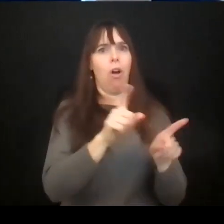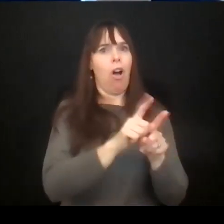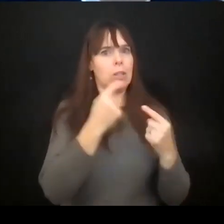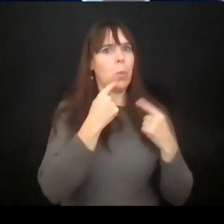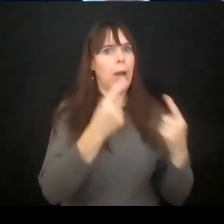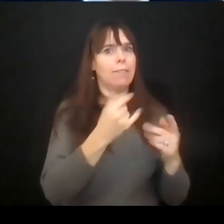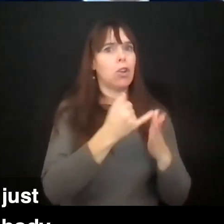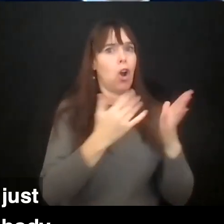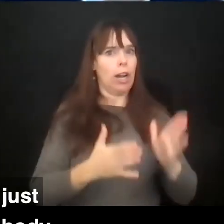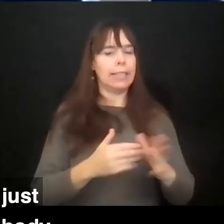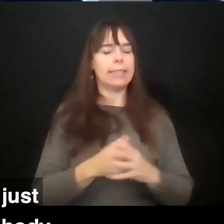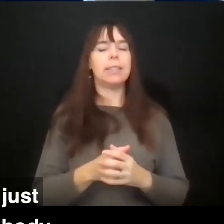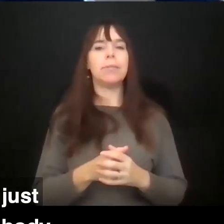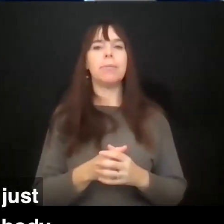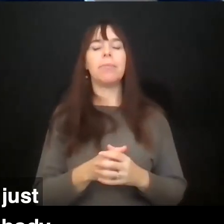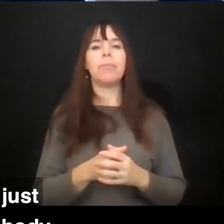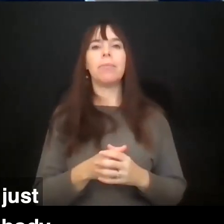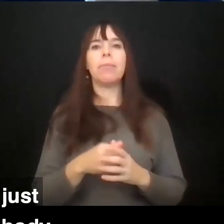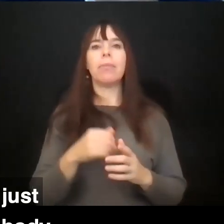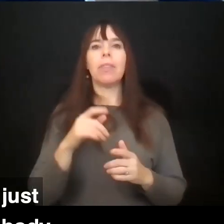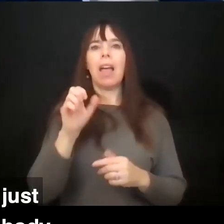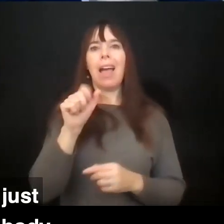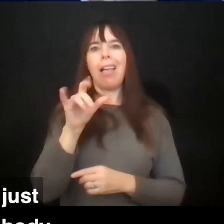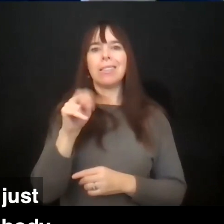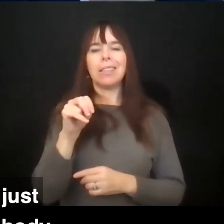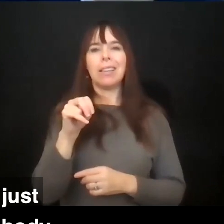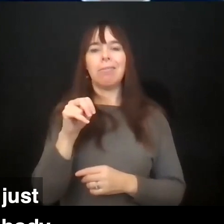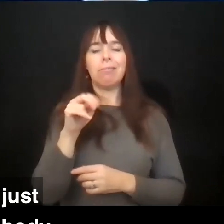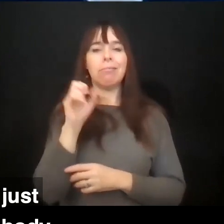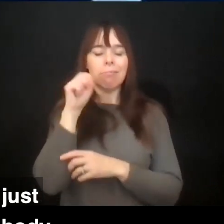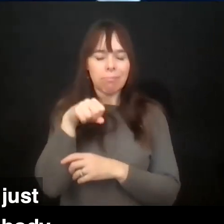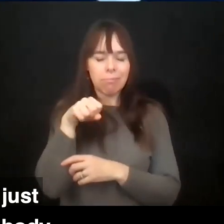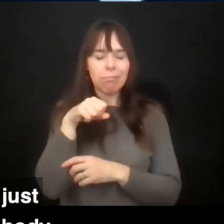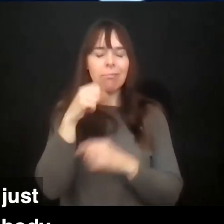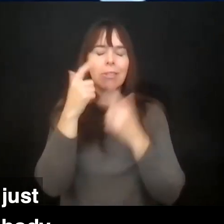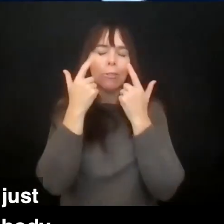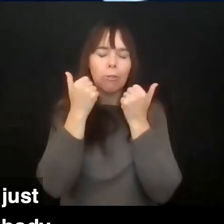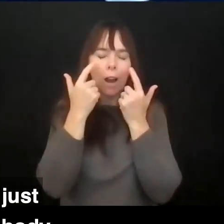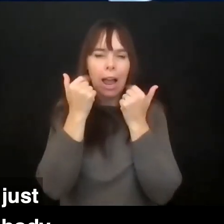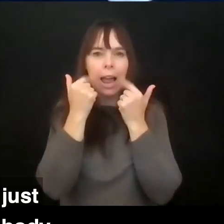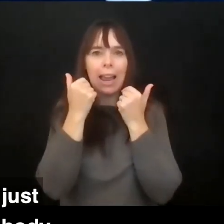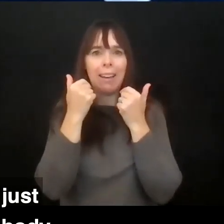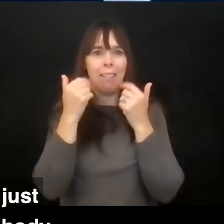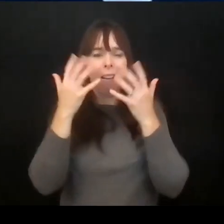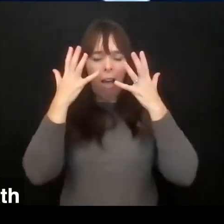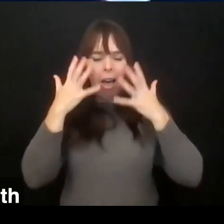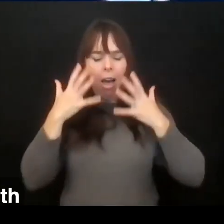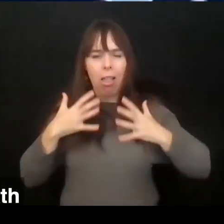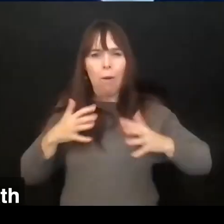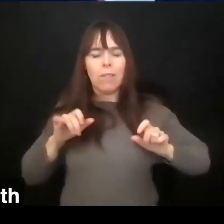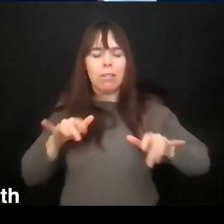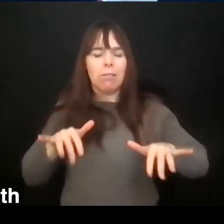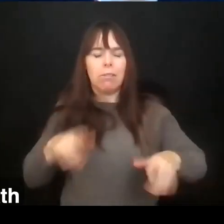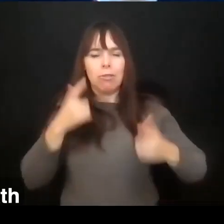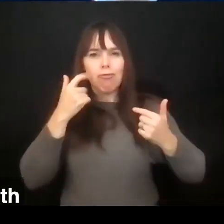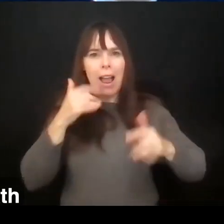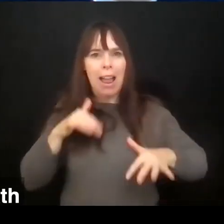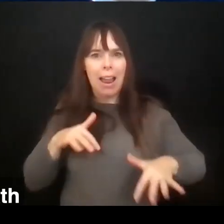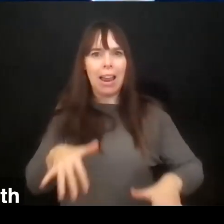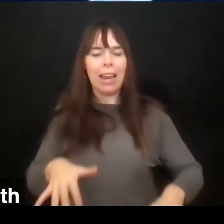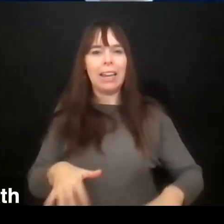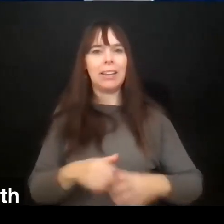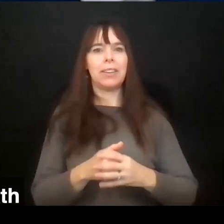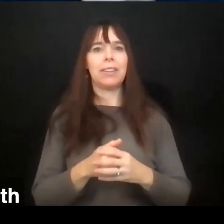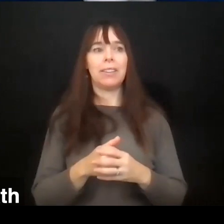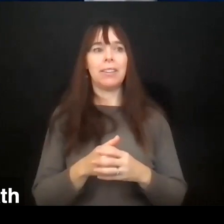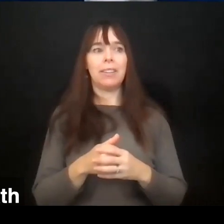well. She is crying through just about every pore in her body. The figure underneath